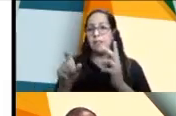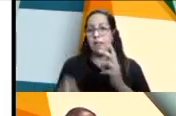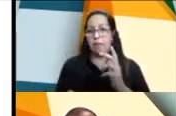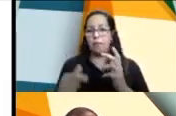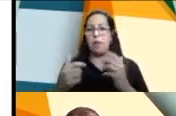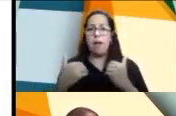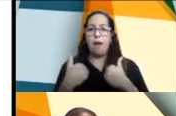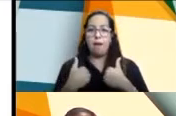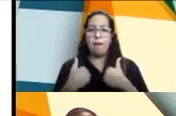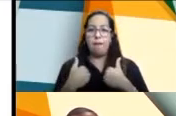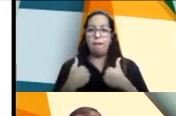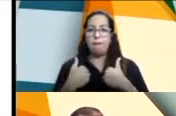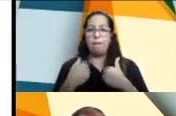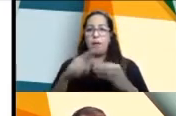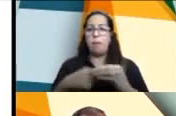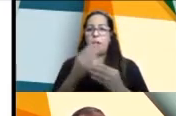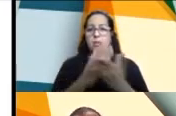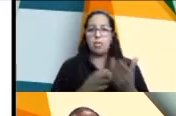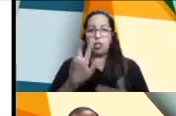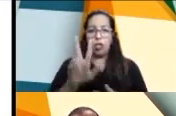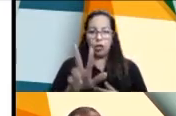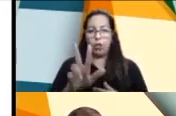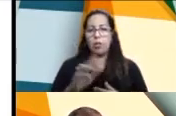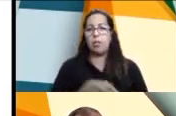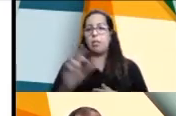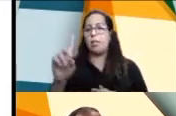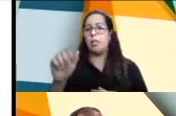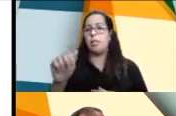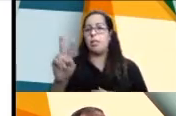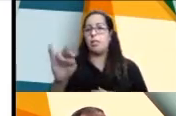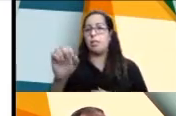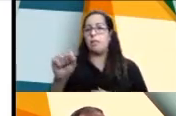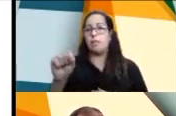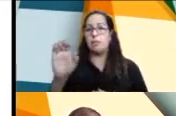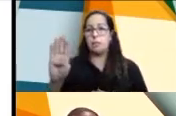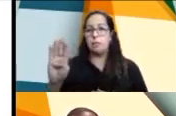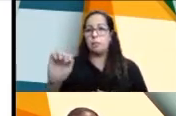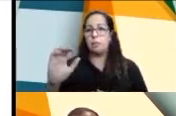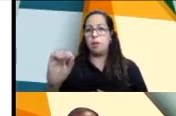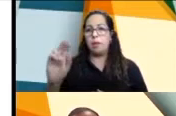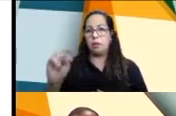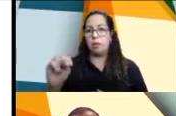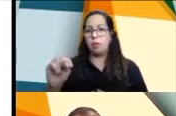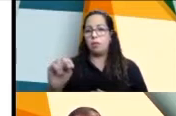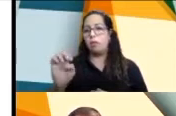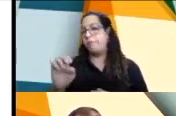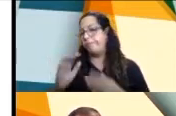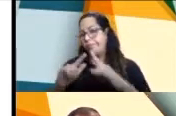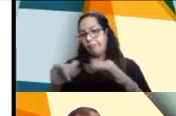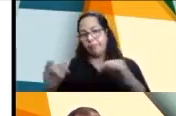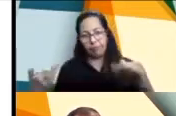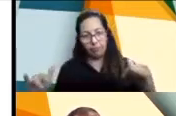of Section 3, Davis-Bacon, etc. And they proposers need to